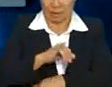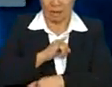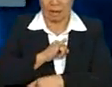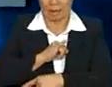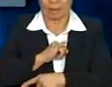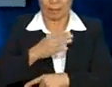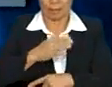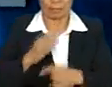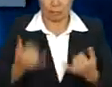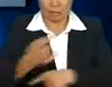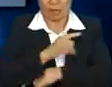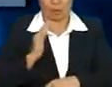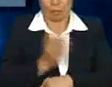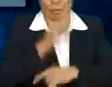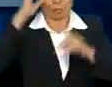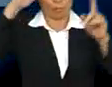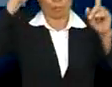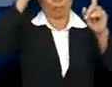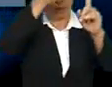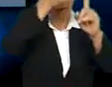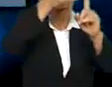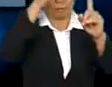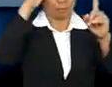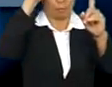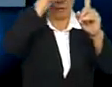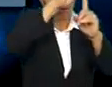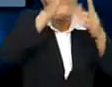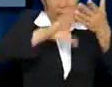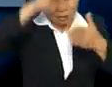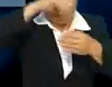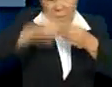Today, our mission is to learn about absorption.